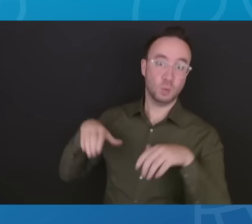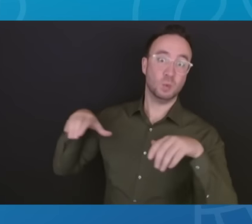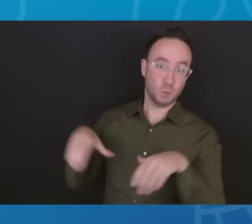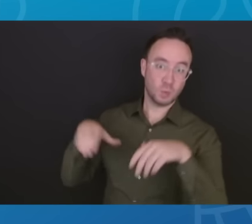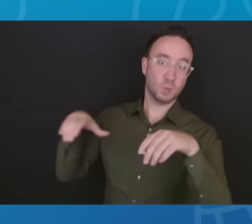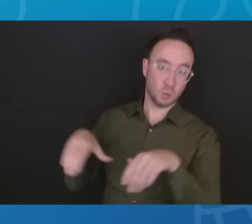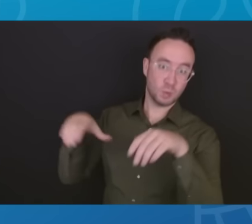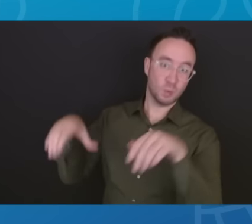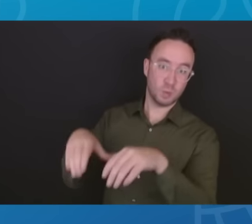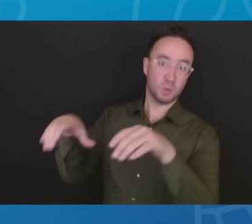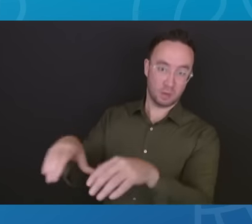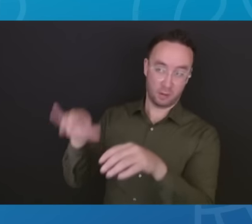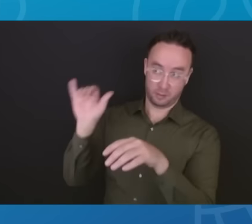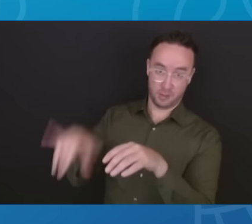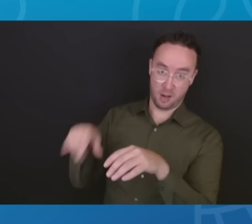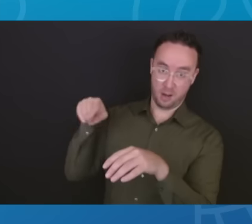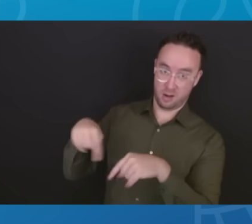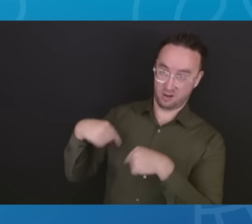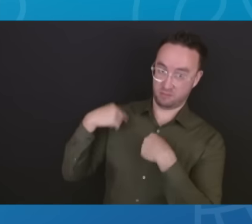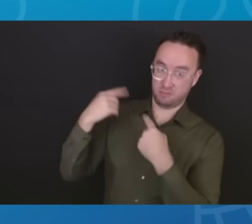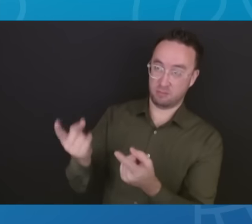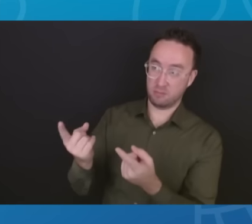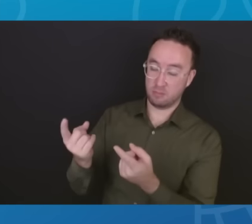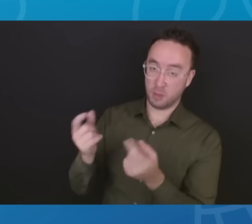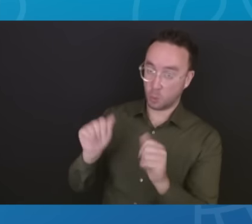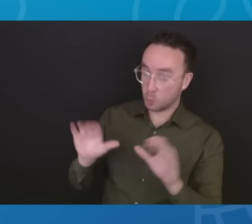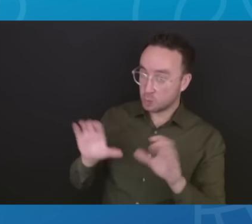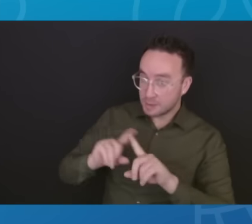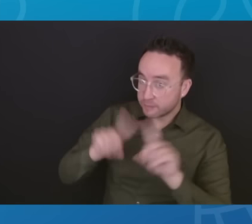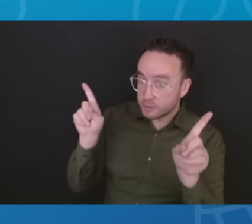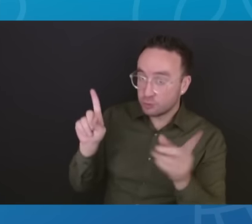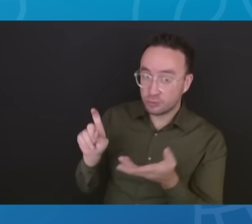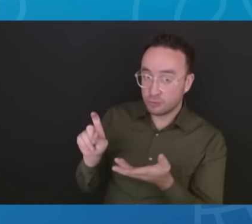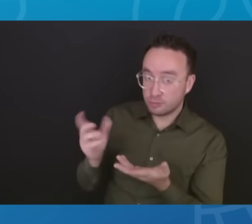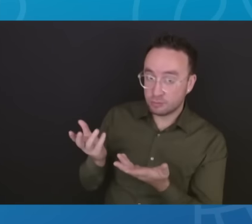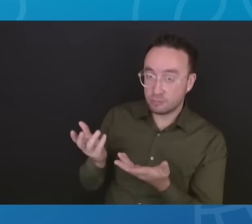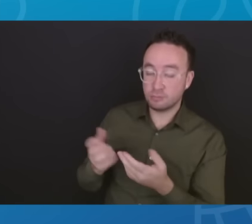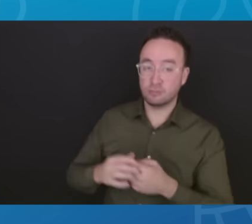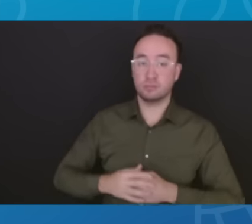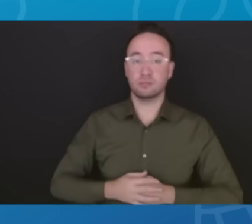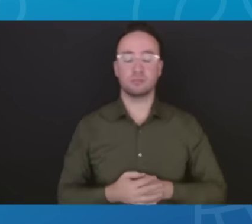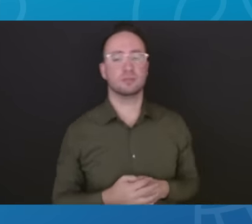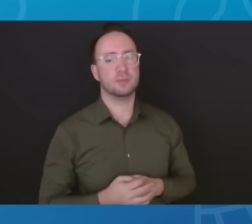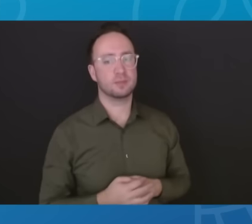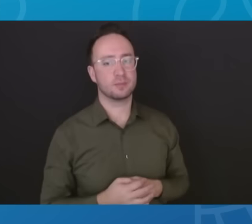differently since then? So let me answer the last one first. When it comes to any